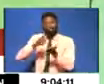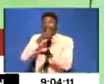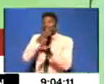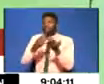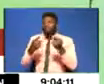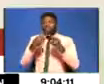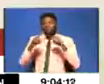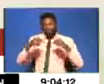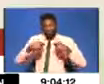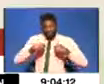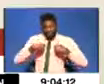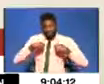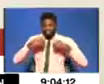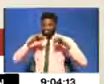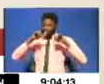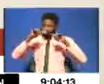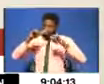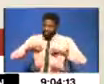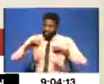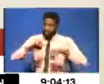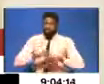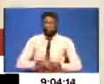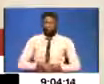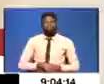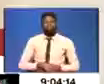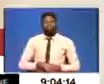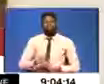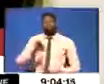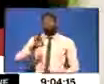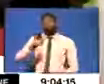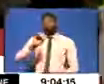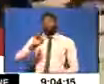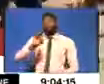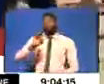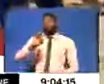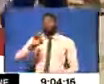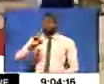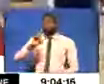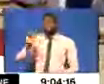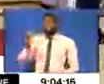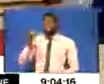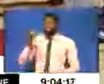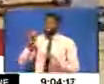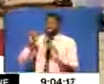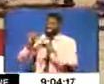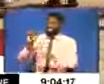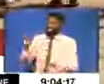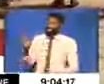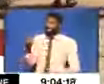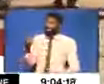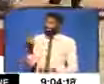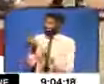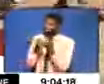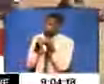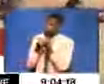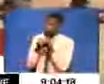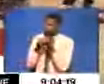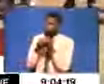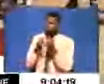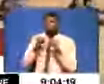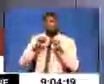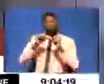nilikaa. Fort Kenya's Moses Wetangula was the only one left among the equals to flung Musalia Mudavadi as he announced his entry